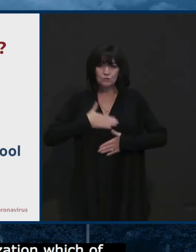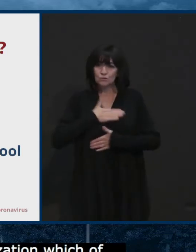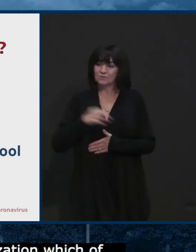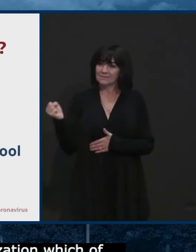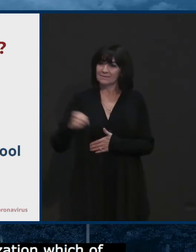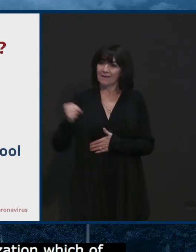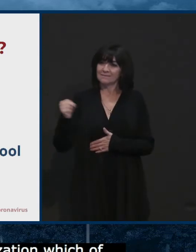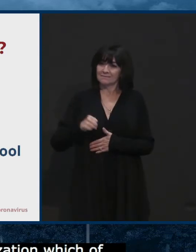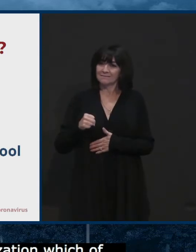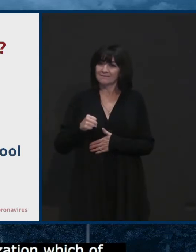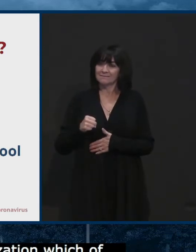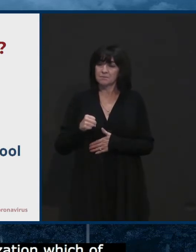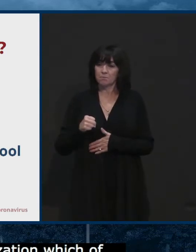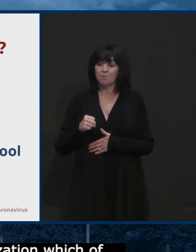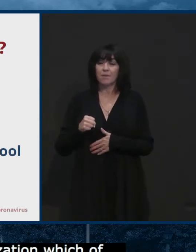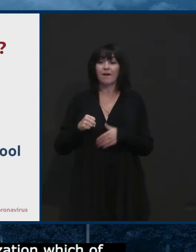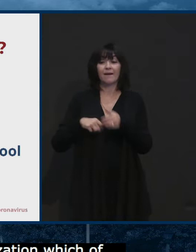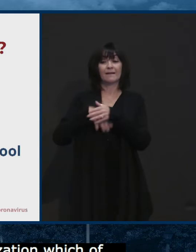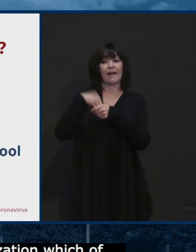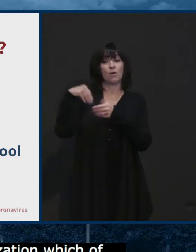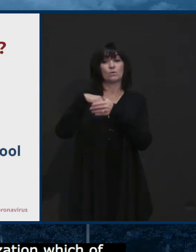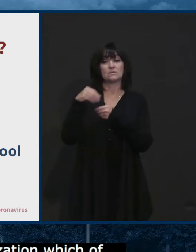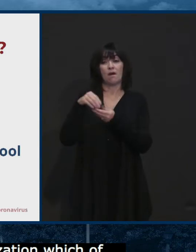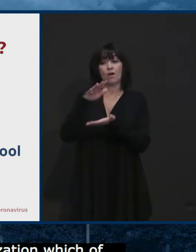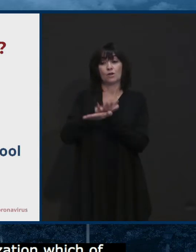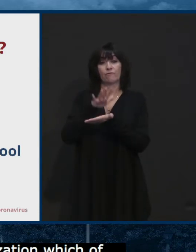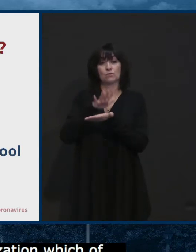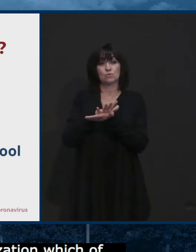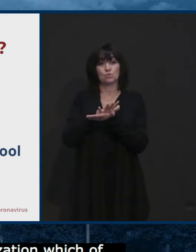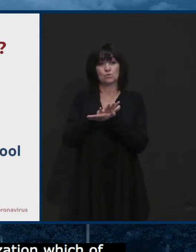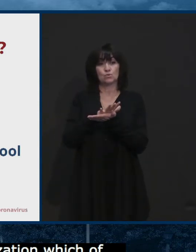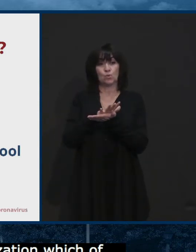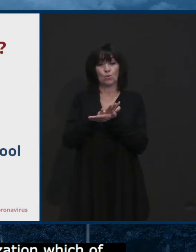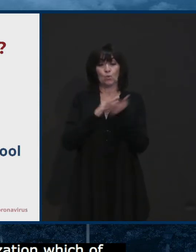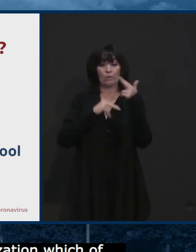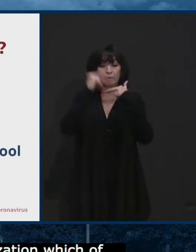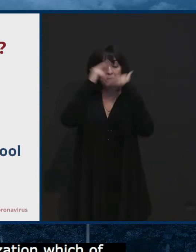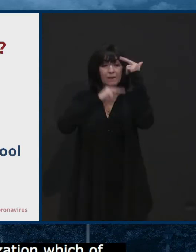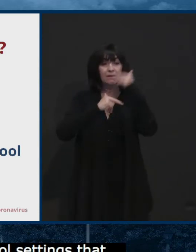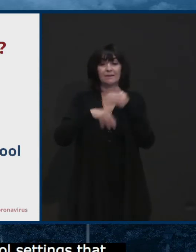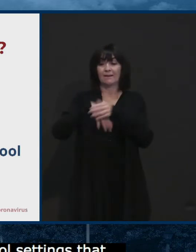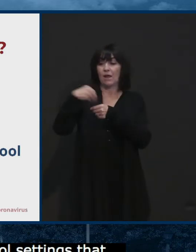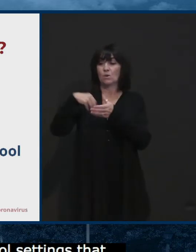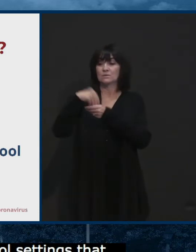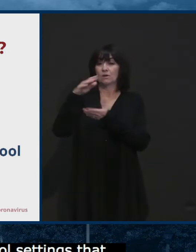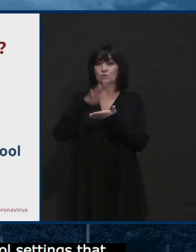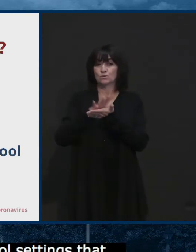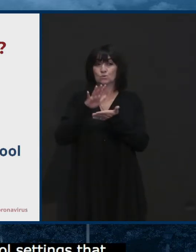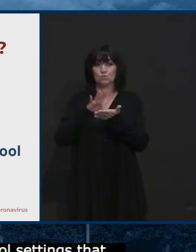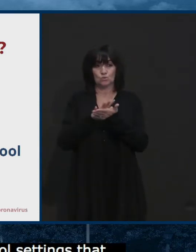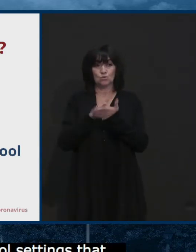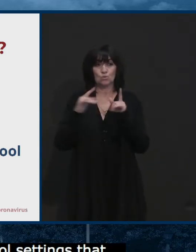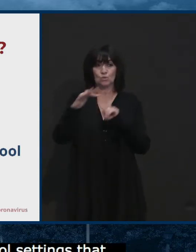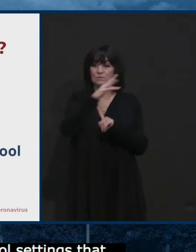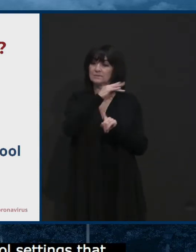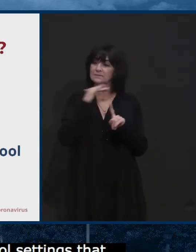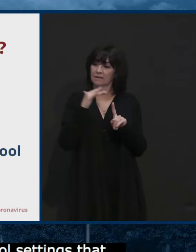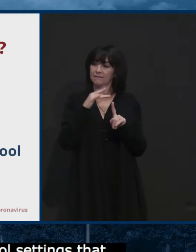place outside of the school settings that are really leading to this high number of